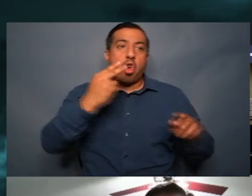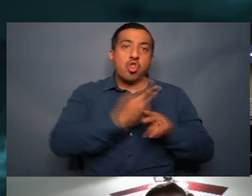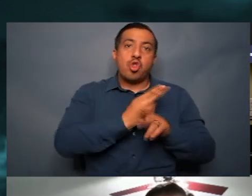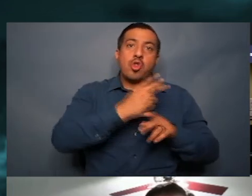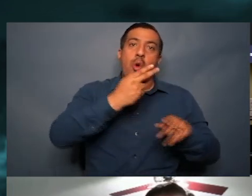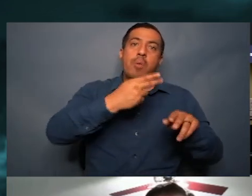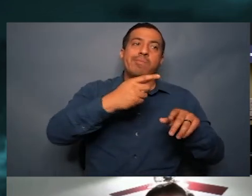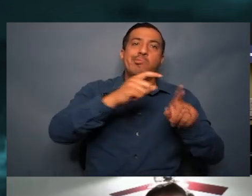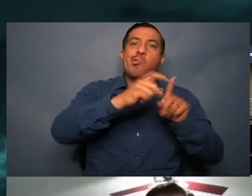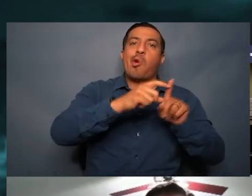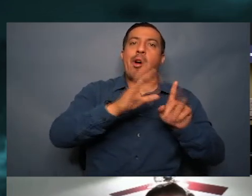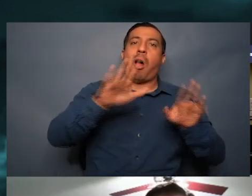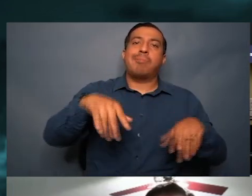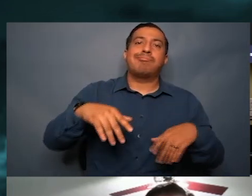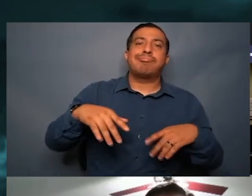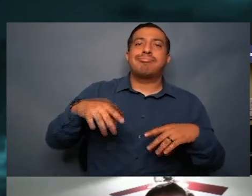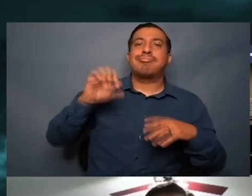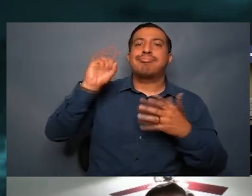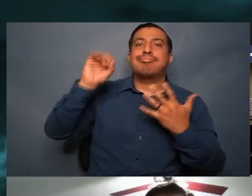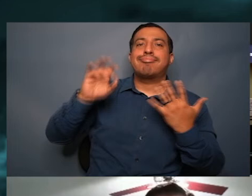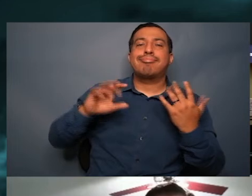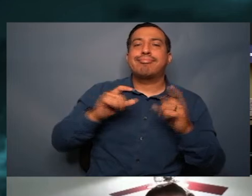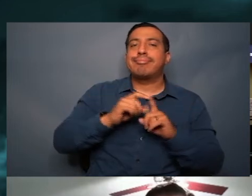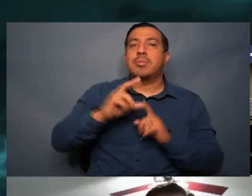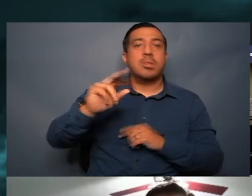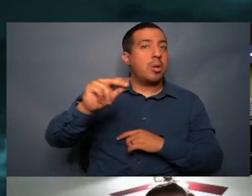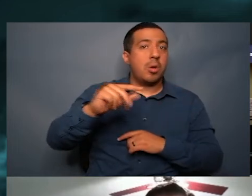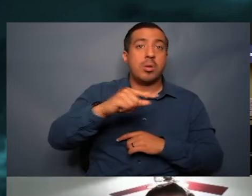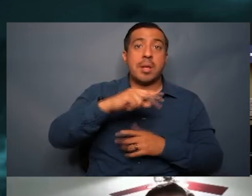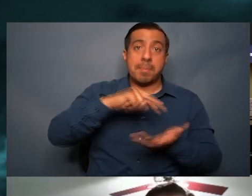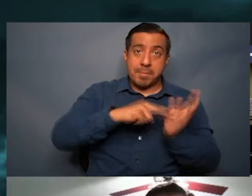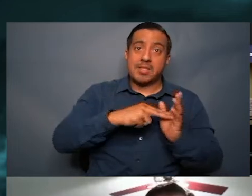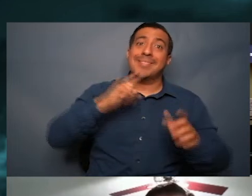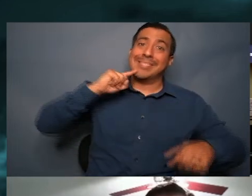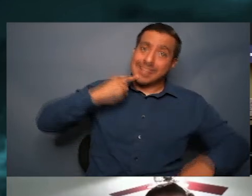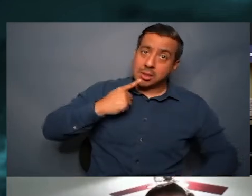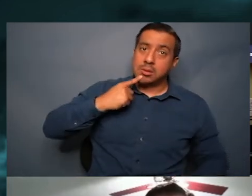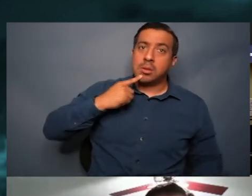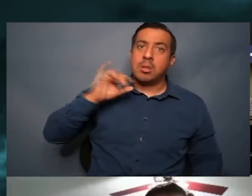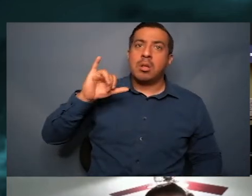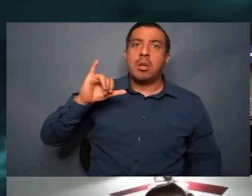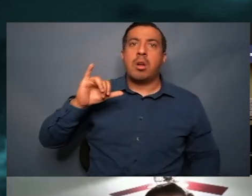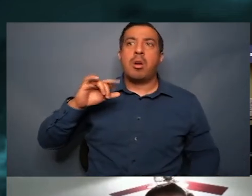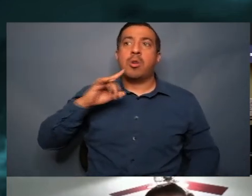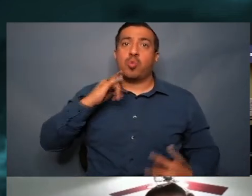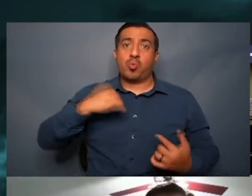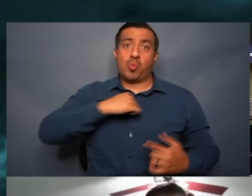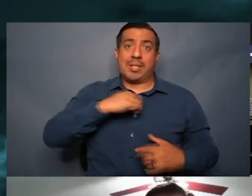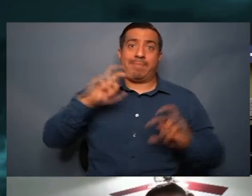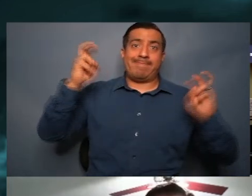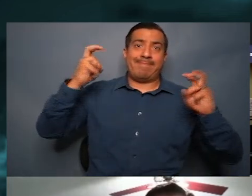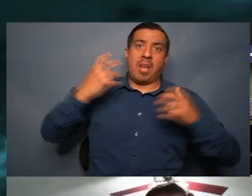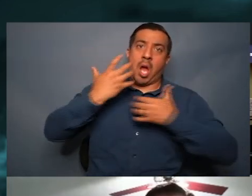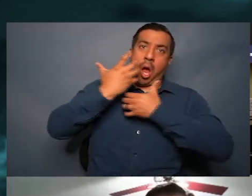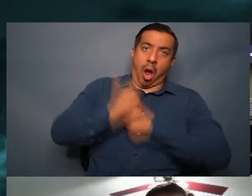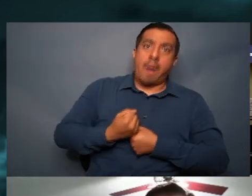language lightly. And so when we're saying that this is something that usually we have high confidence it's going to happen, and second, it's going